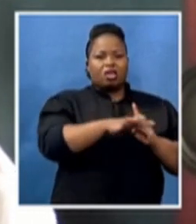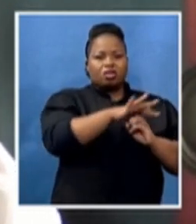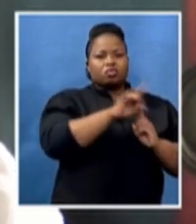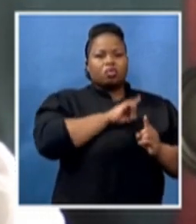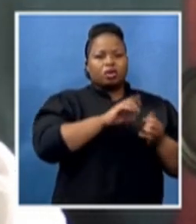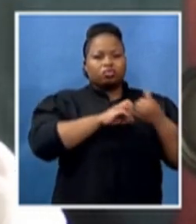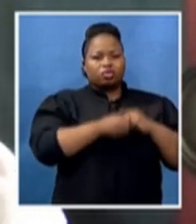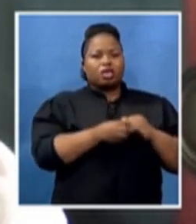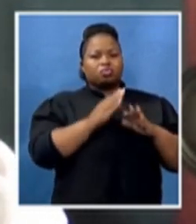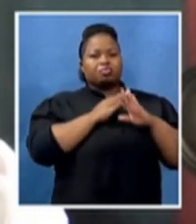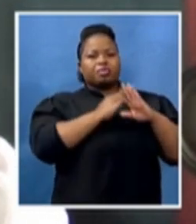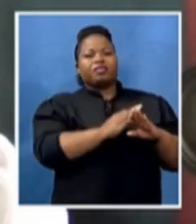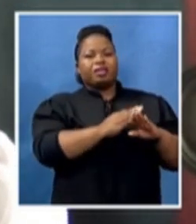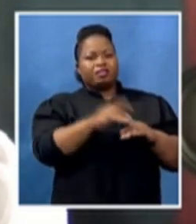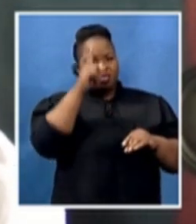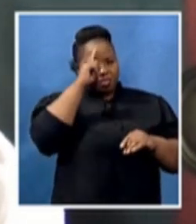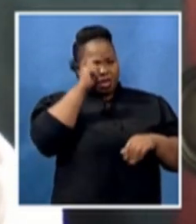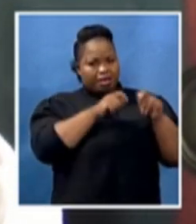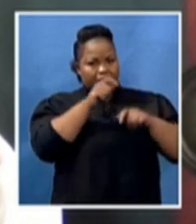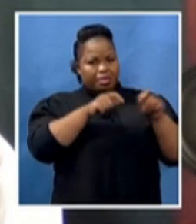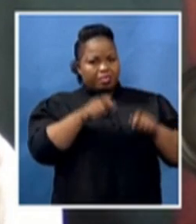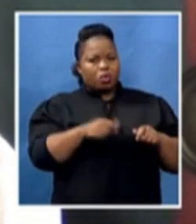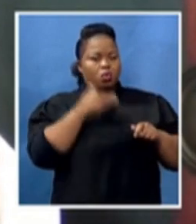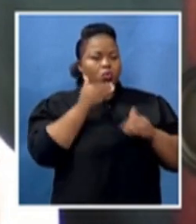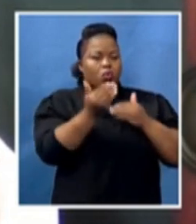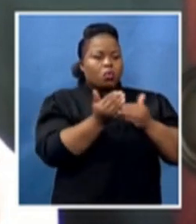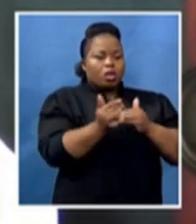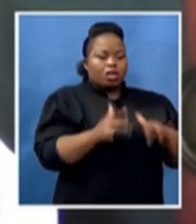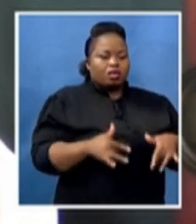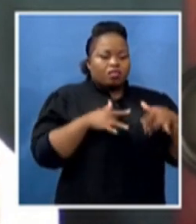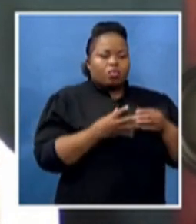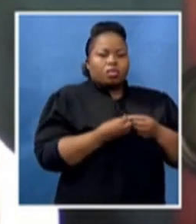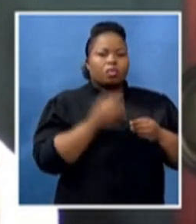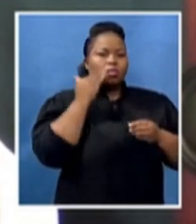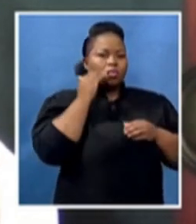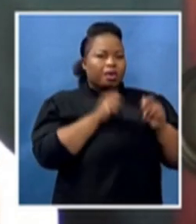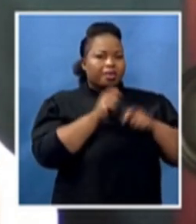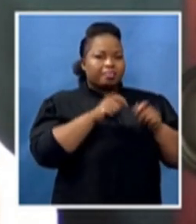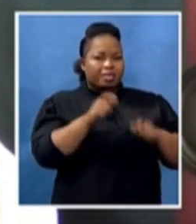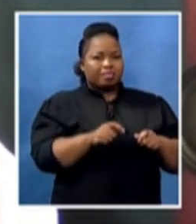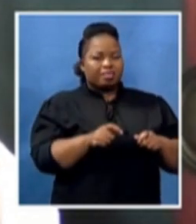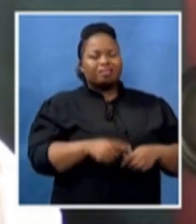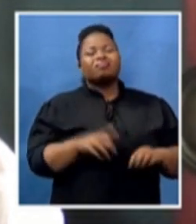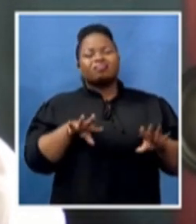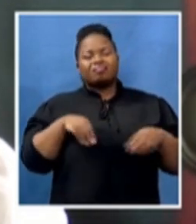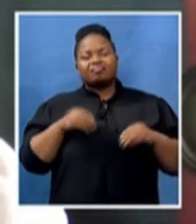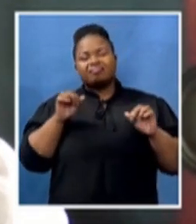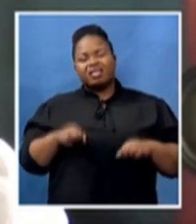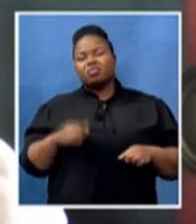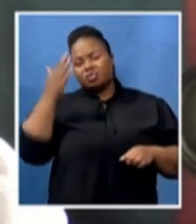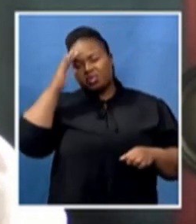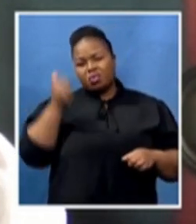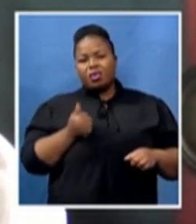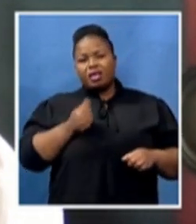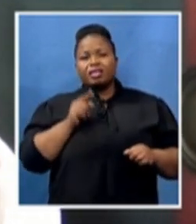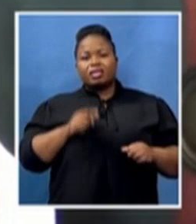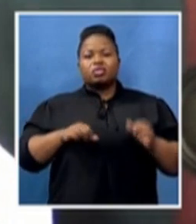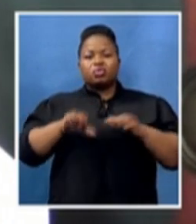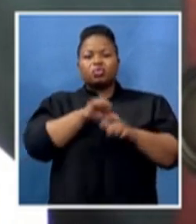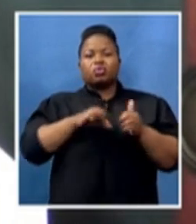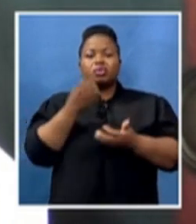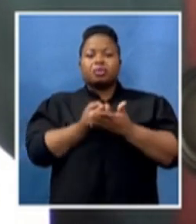close to the white people. It is undeniable that this context of socio-economic and race inequality